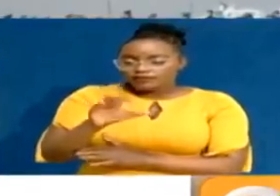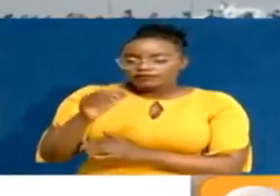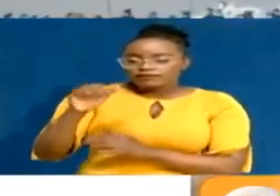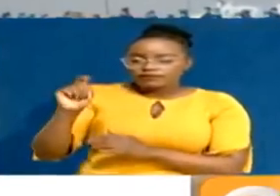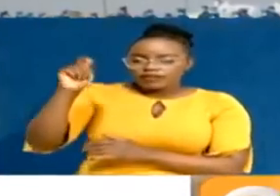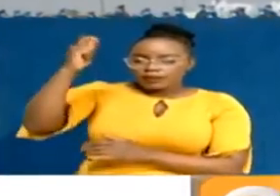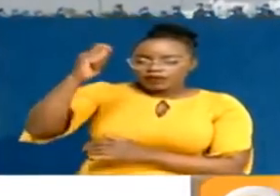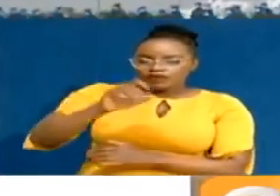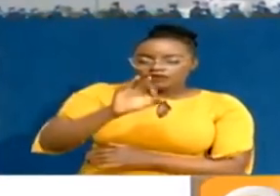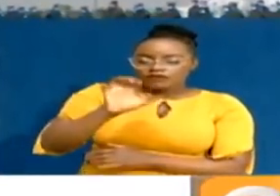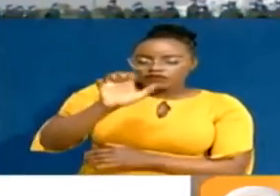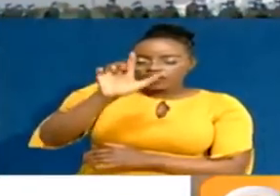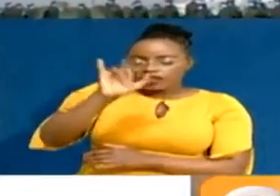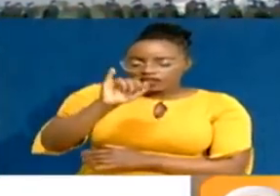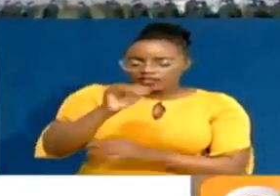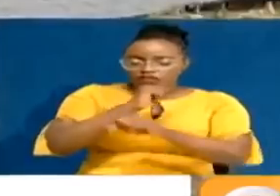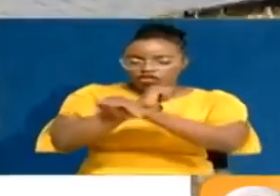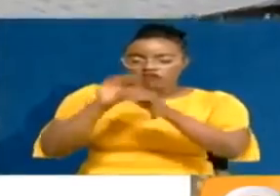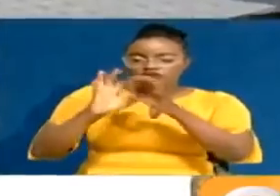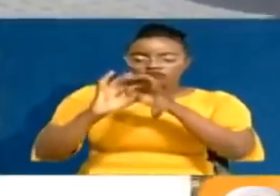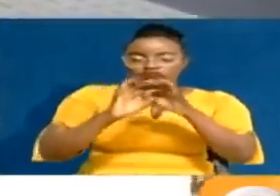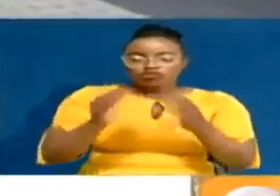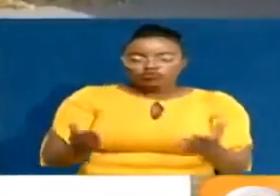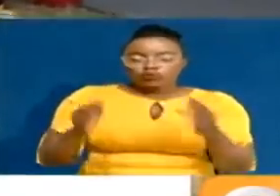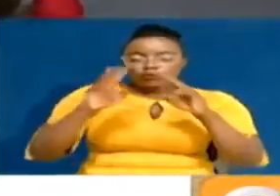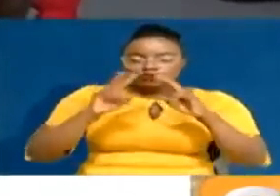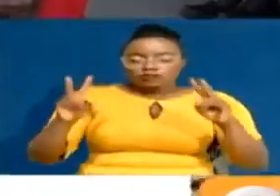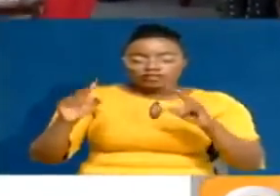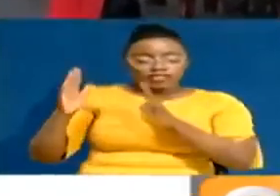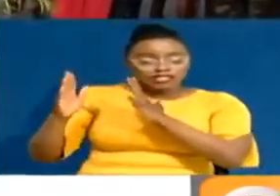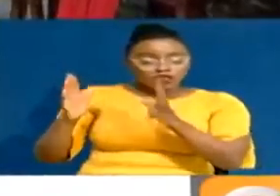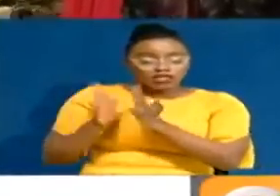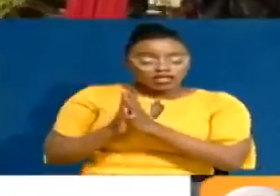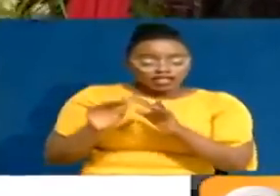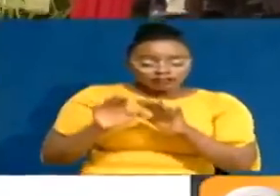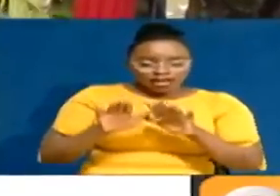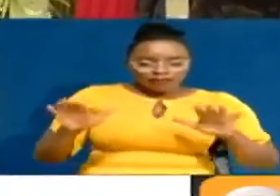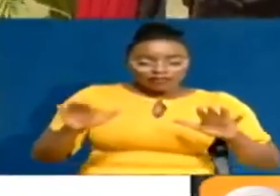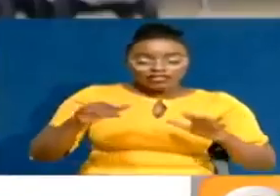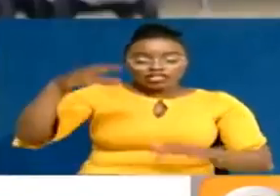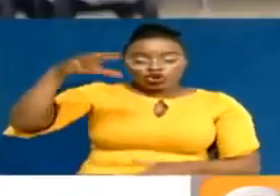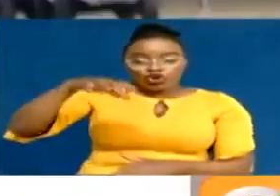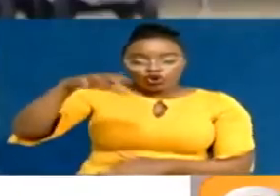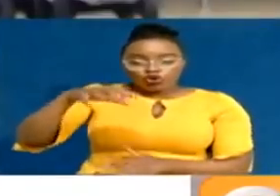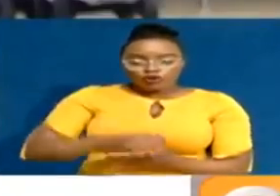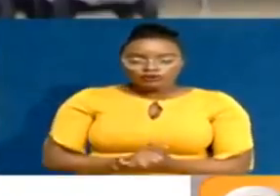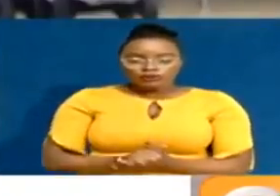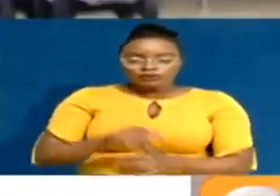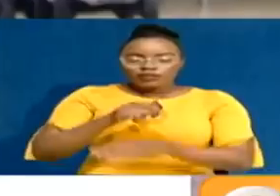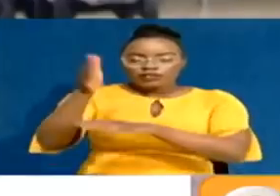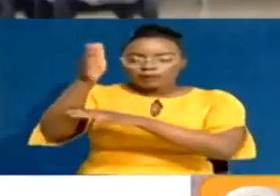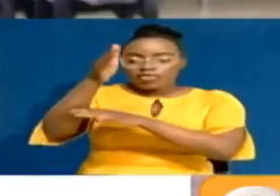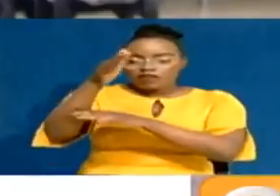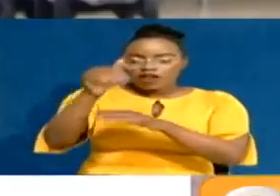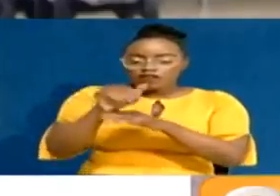counterpart Felix Tshisekedi on defense cooperation to promote peace, security and stability in the Congo. With a flag in